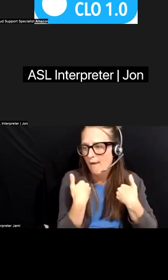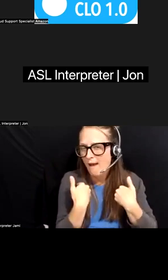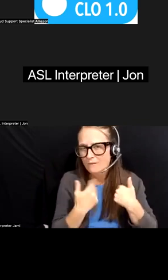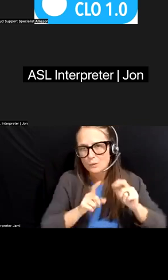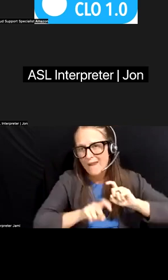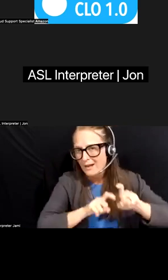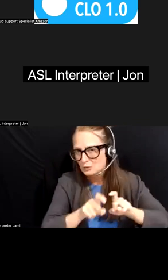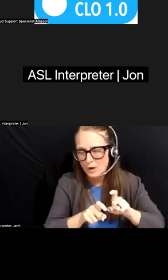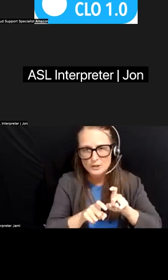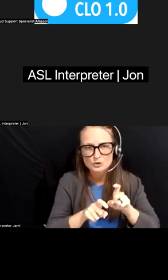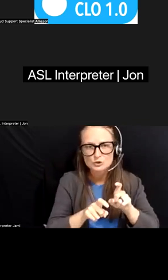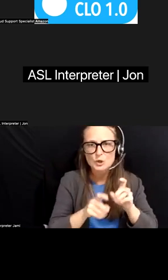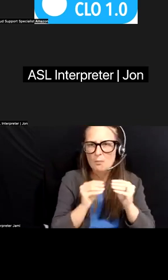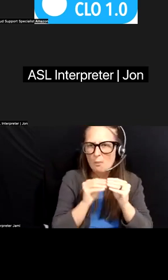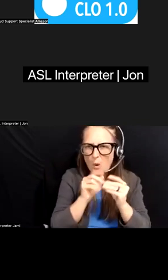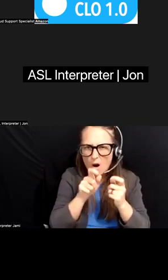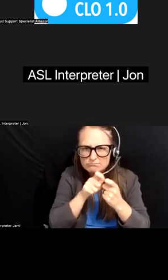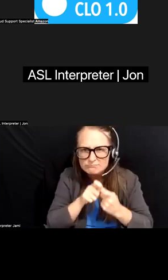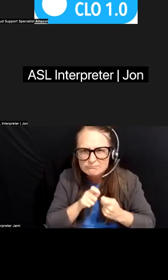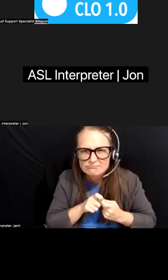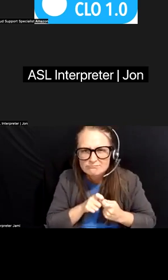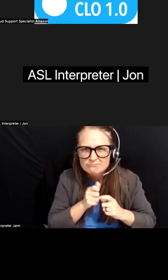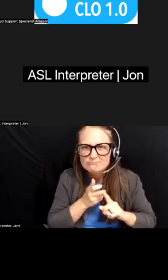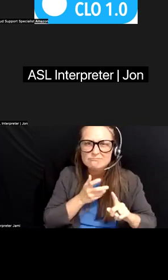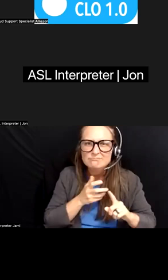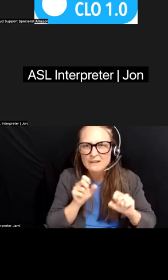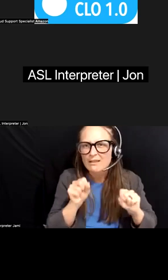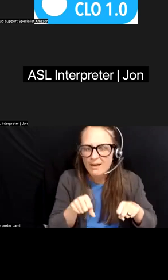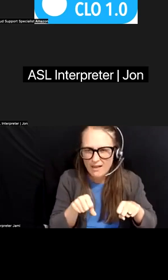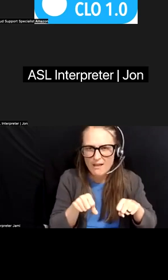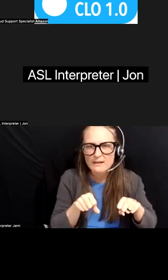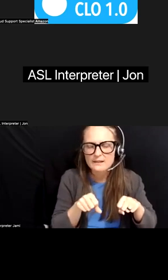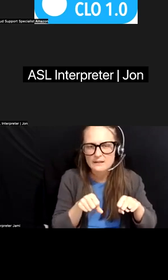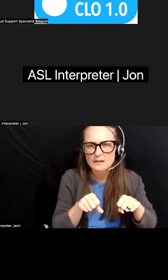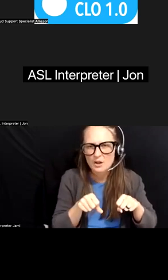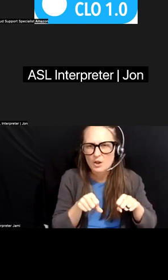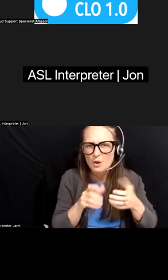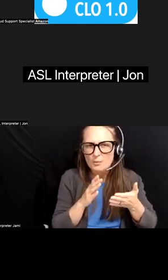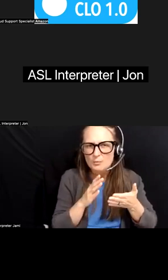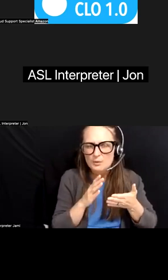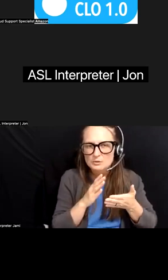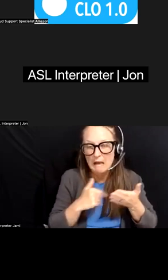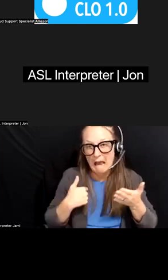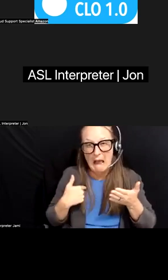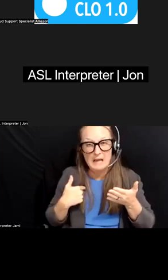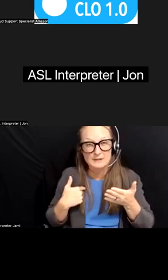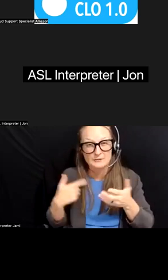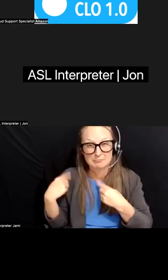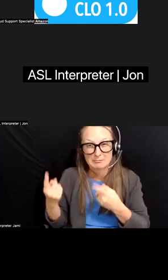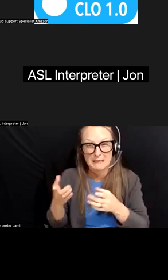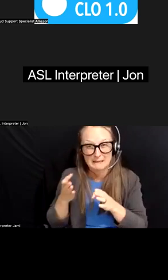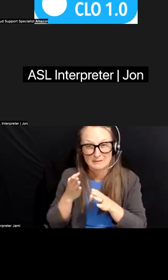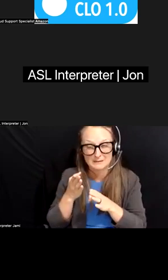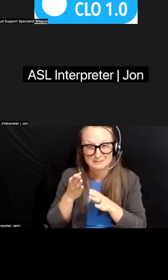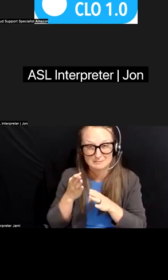questions, ask more details. There's going to be some, challenges. I've been in the field that many